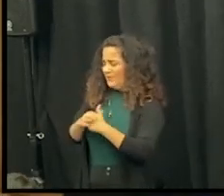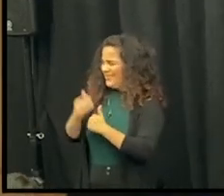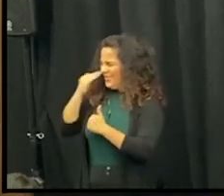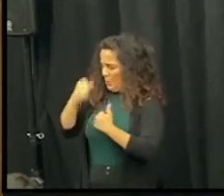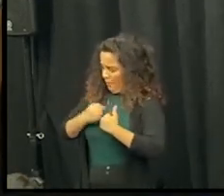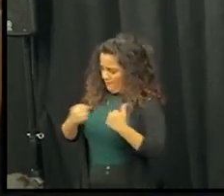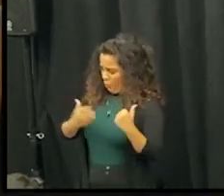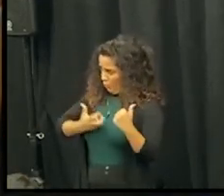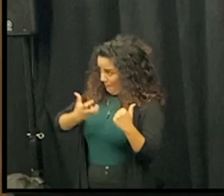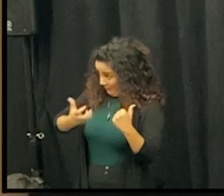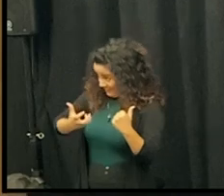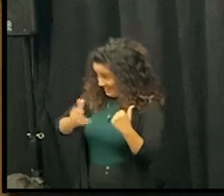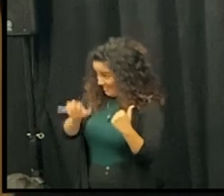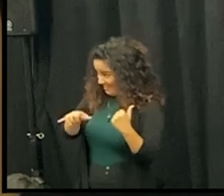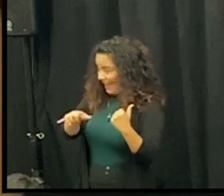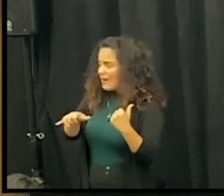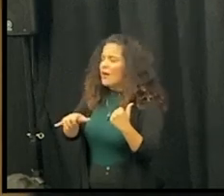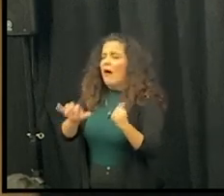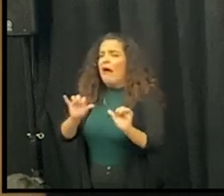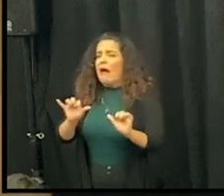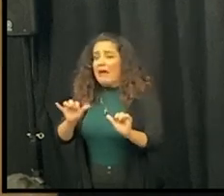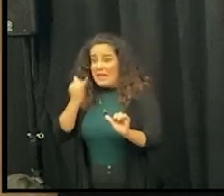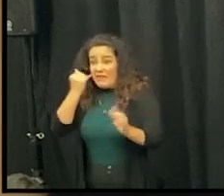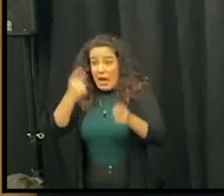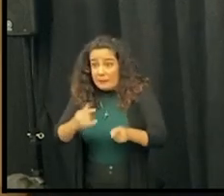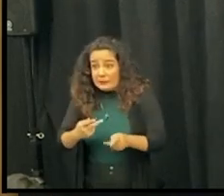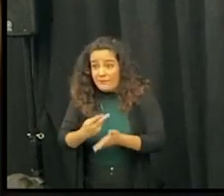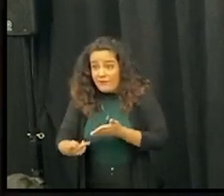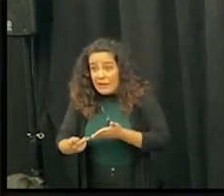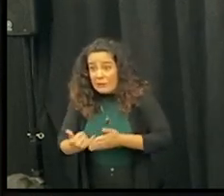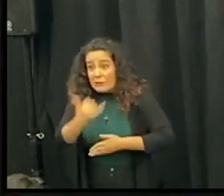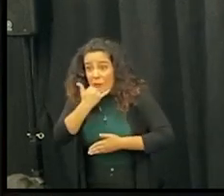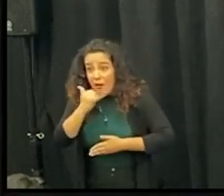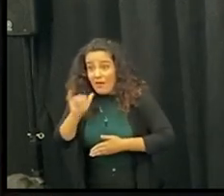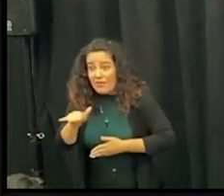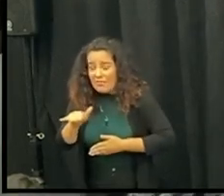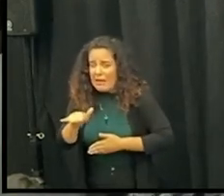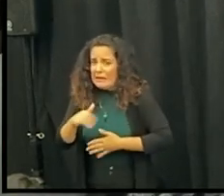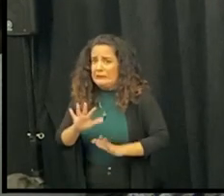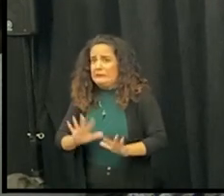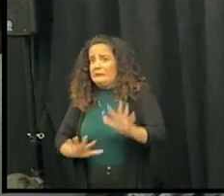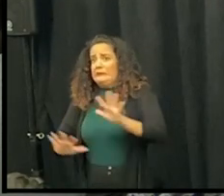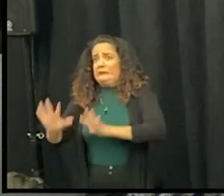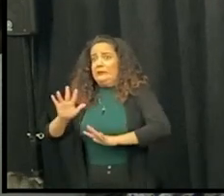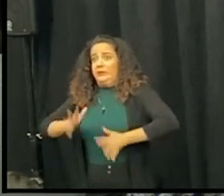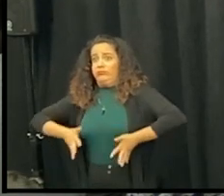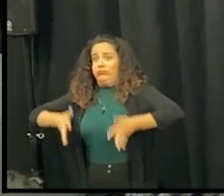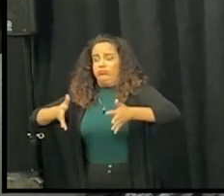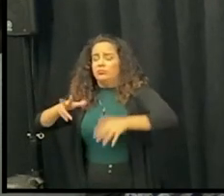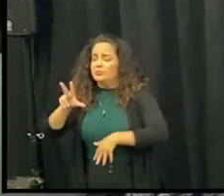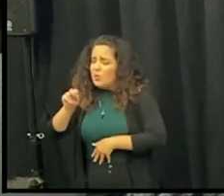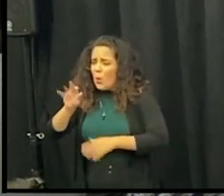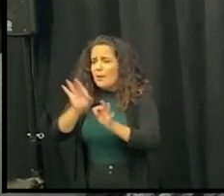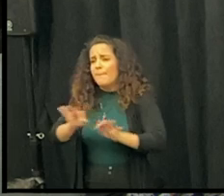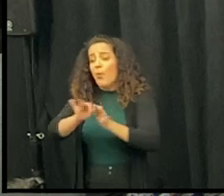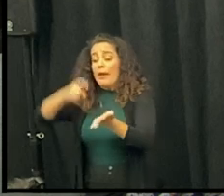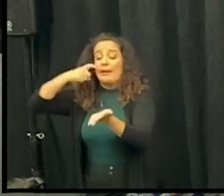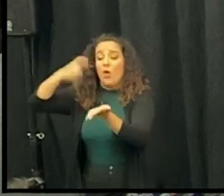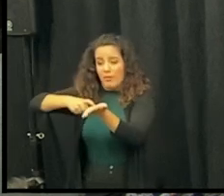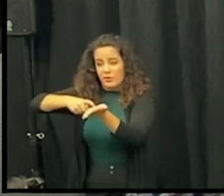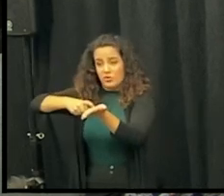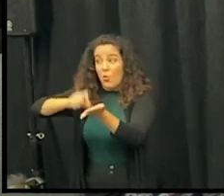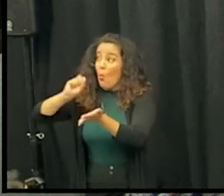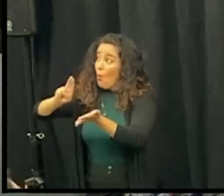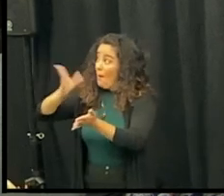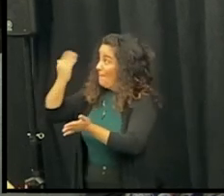vulnerability of saying, hey, I might have been wrong. Oh, there are plenty of people that don't want to acknowledge being wrong or don't want to even acknowledge history. That's a whole